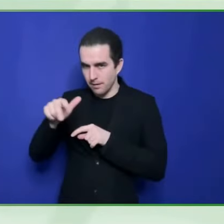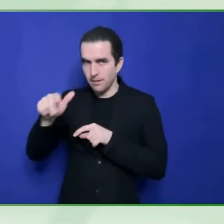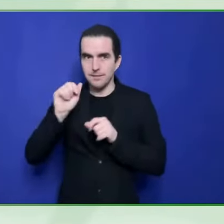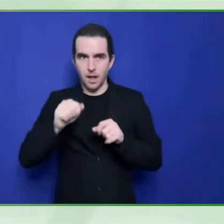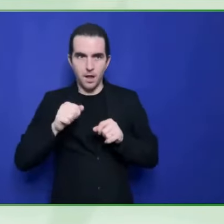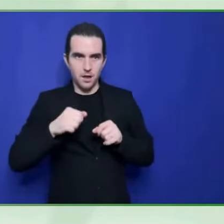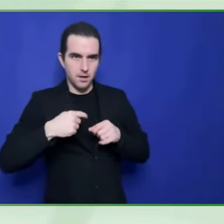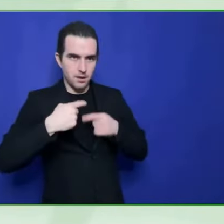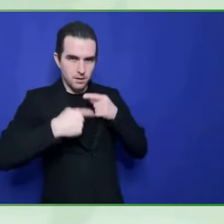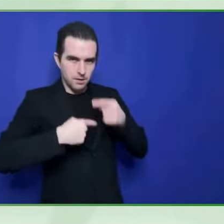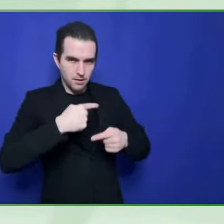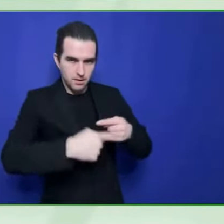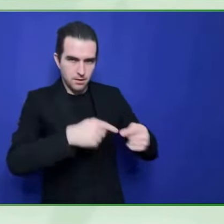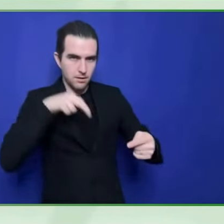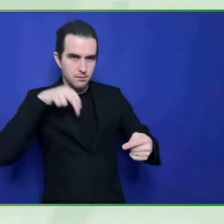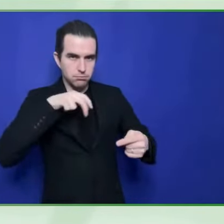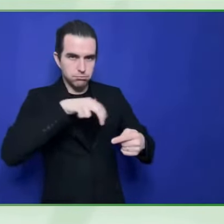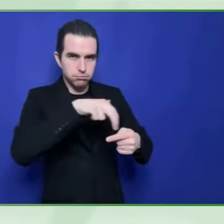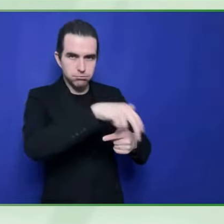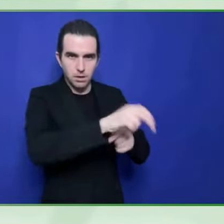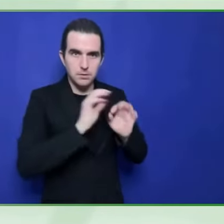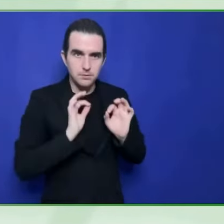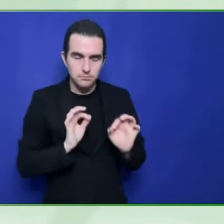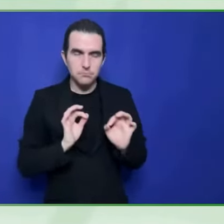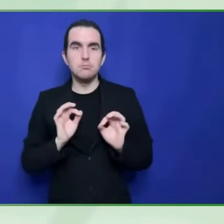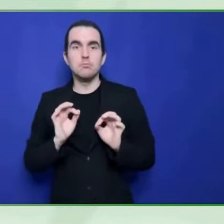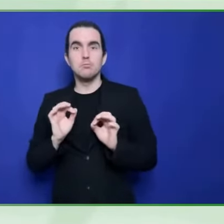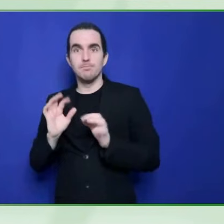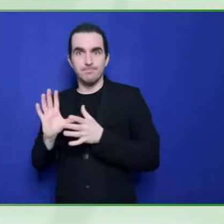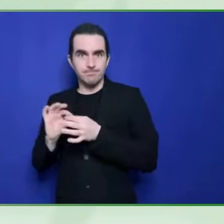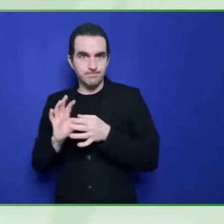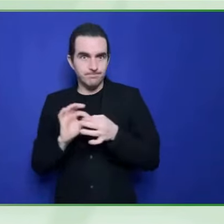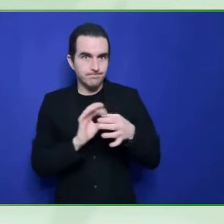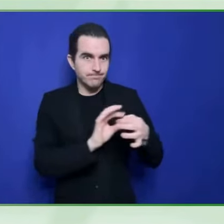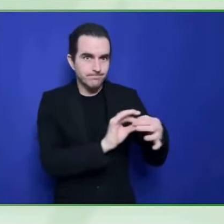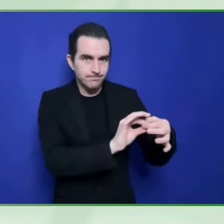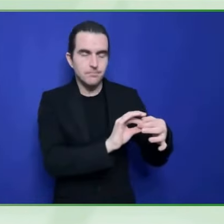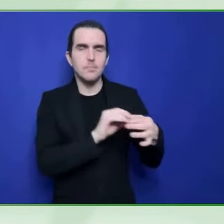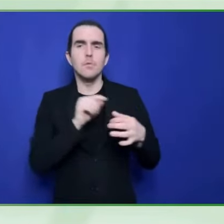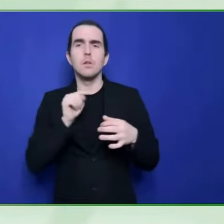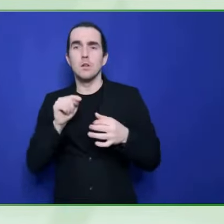in order to give somebody an actual route here? Next slide, please.